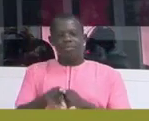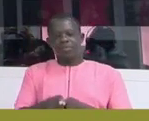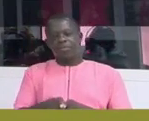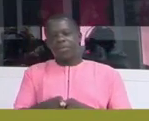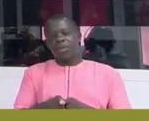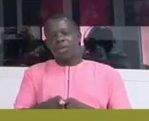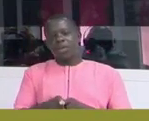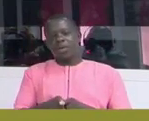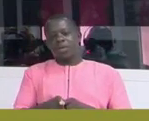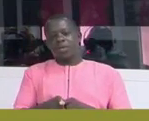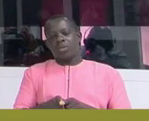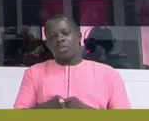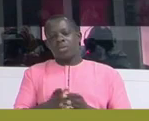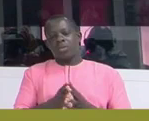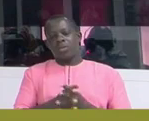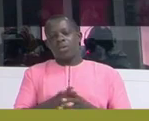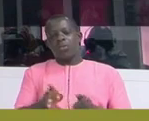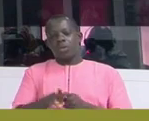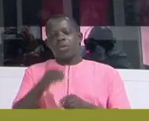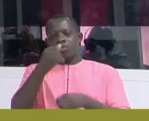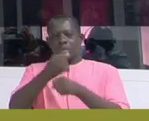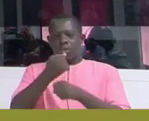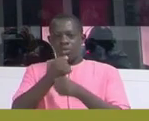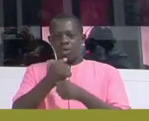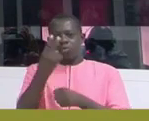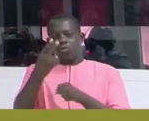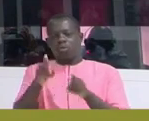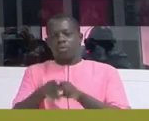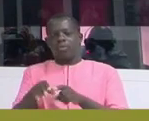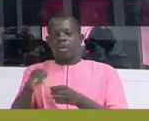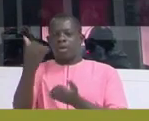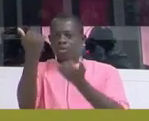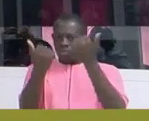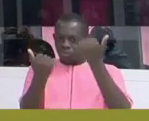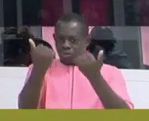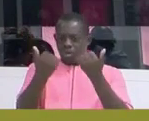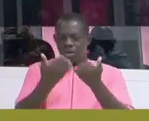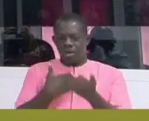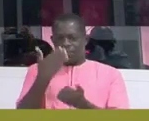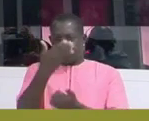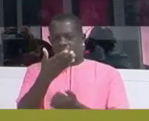days. We ship the two